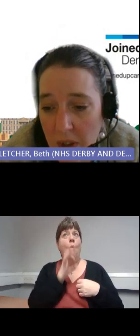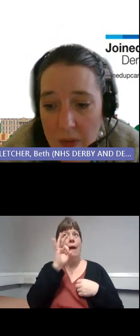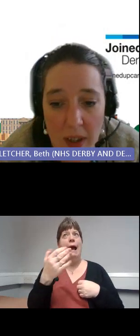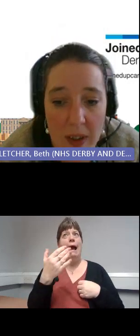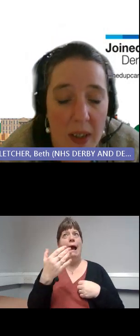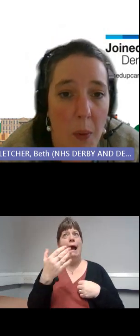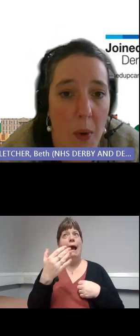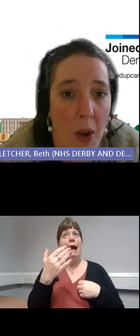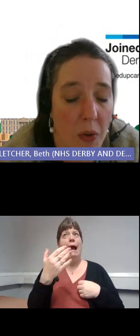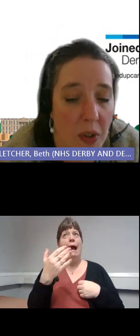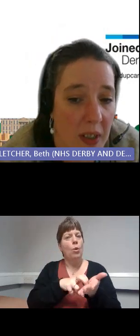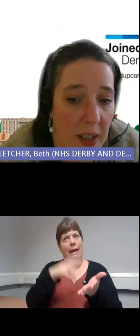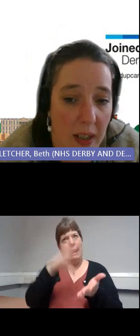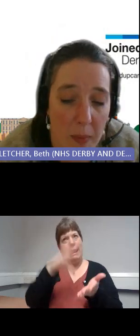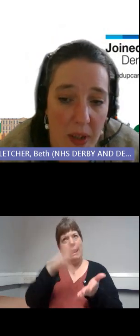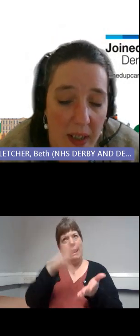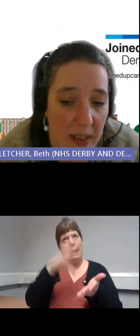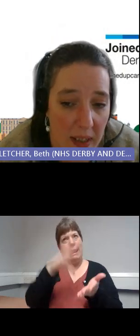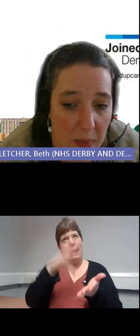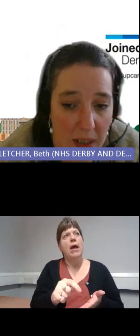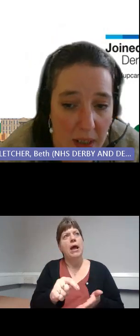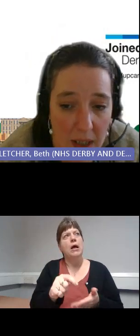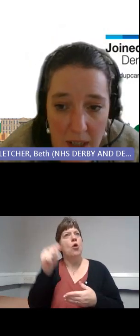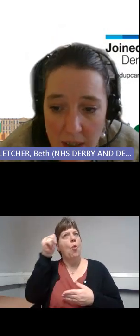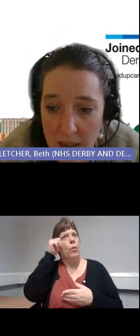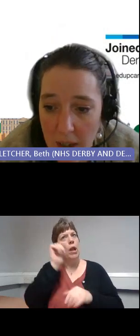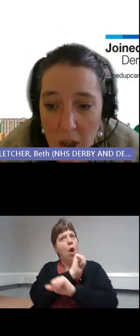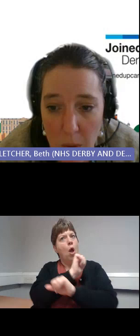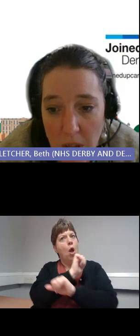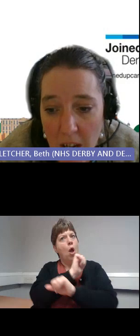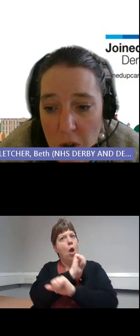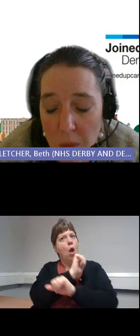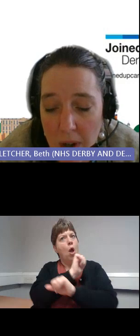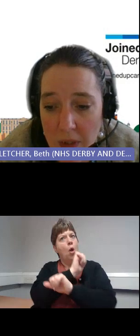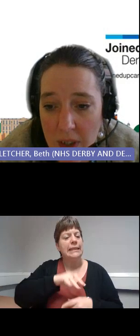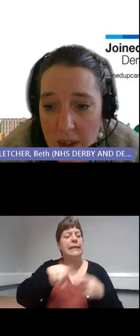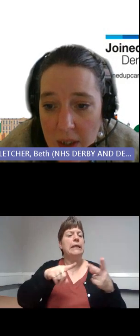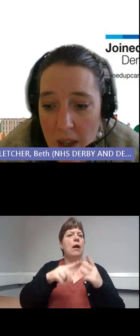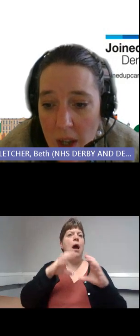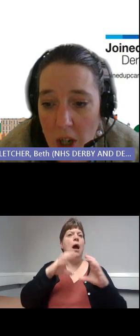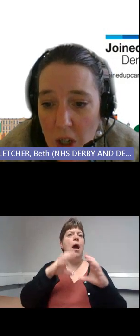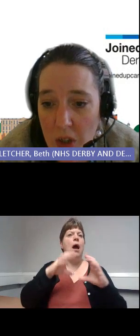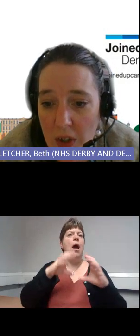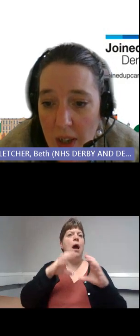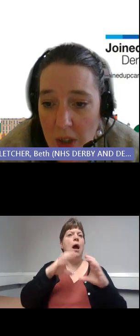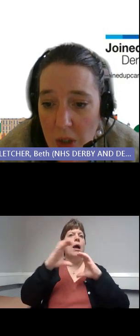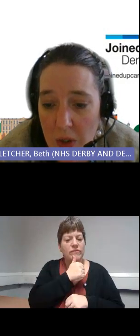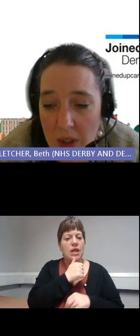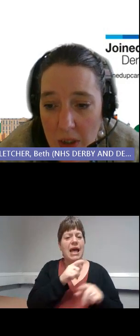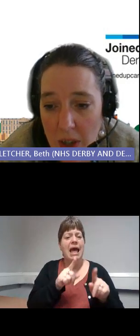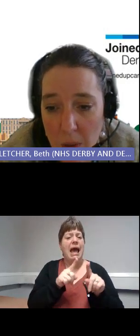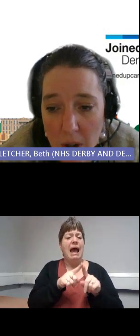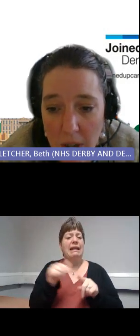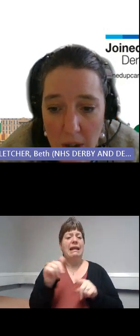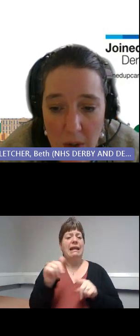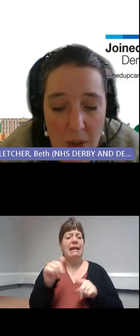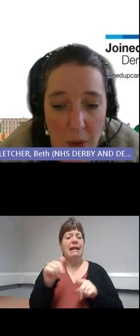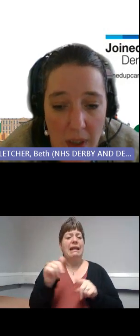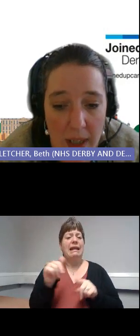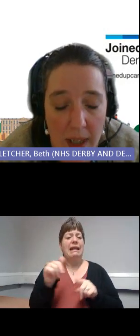up to those events, so we understand anybody's accessibility needs and communication preferences, and you can just either use the